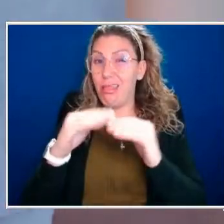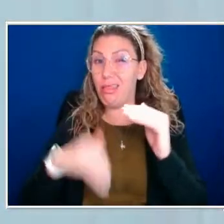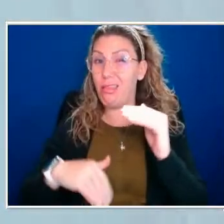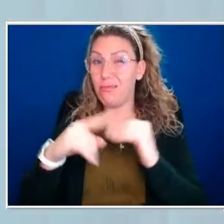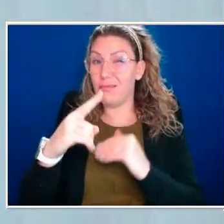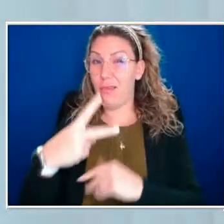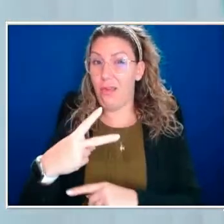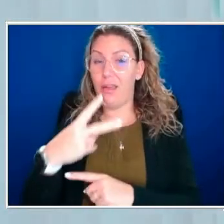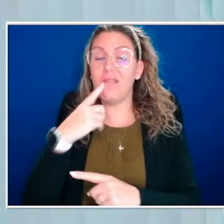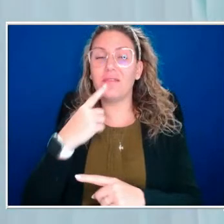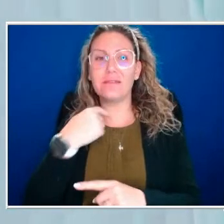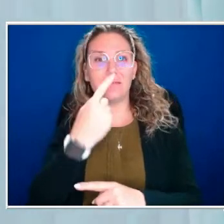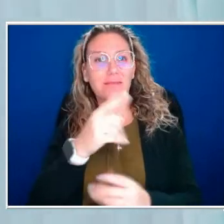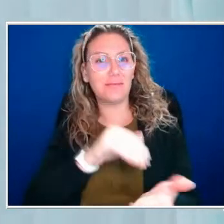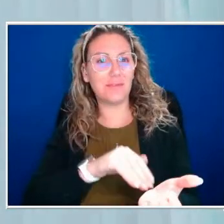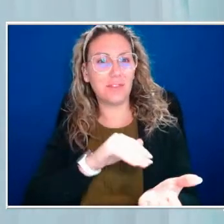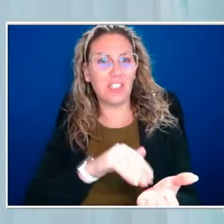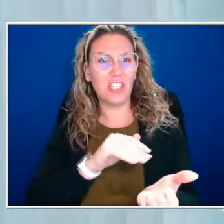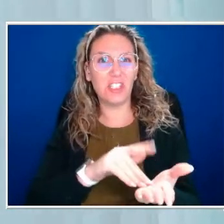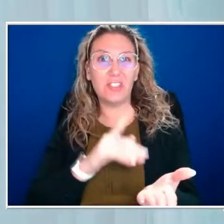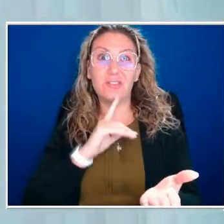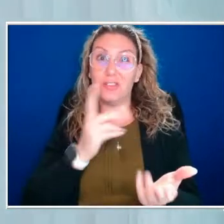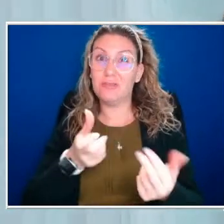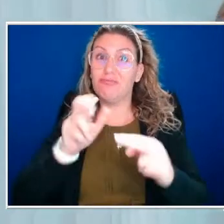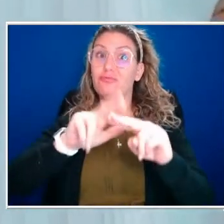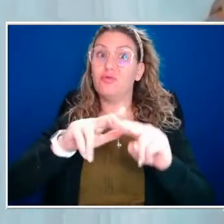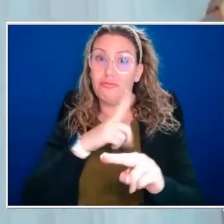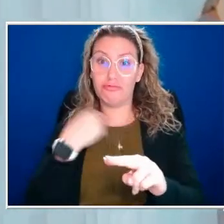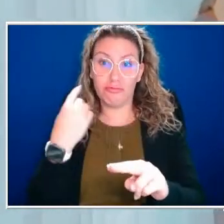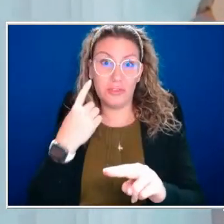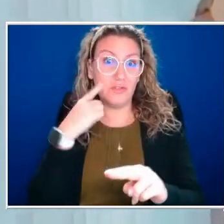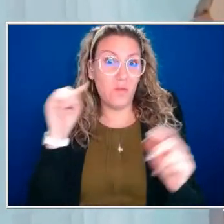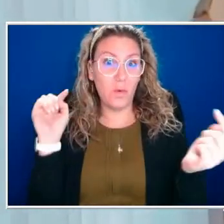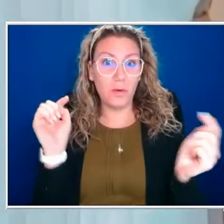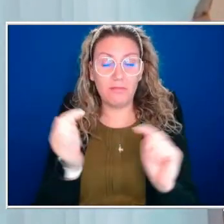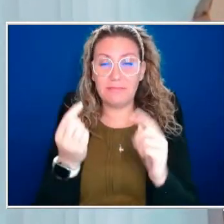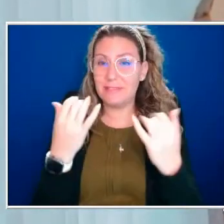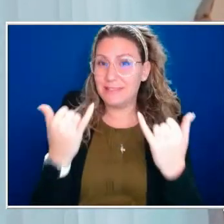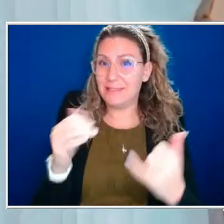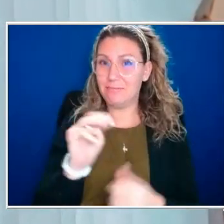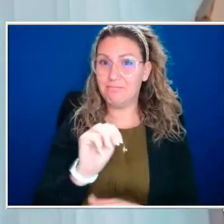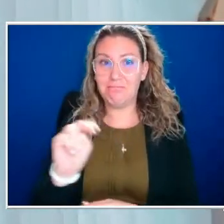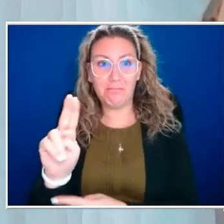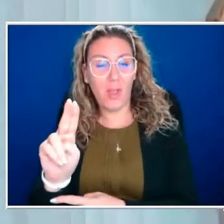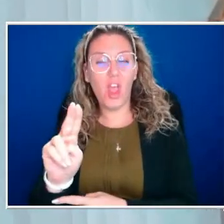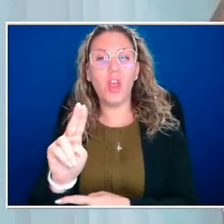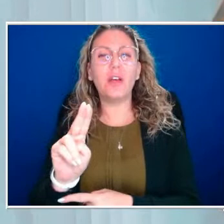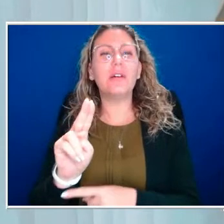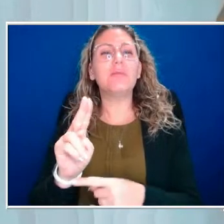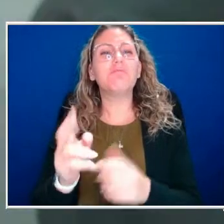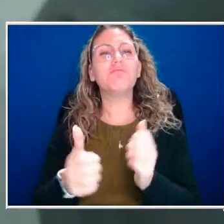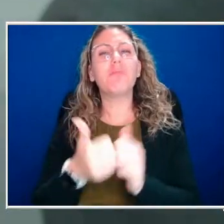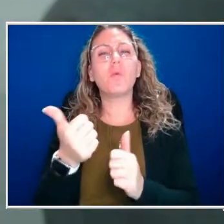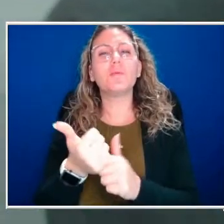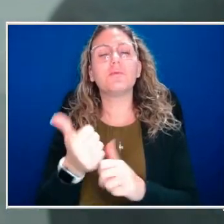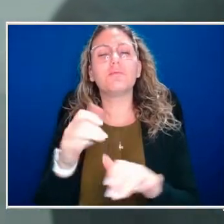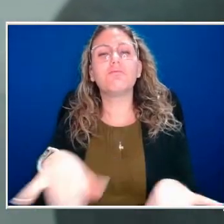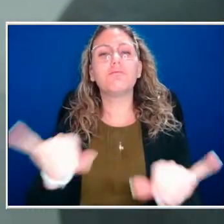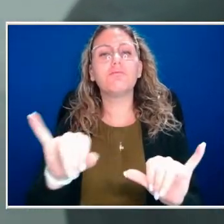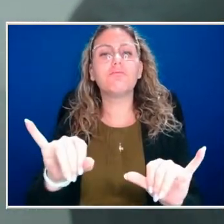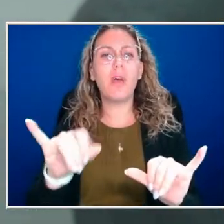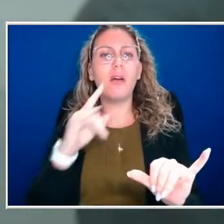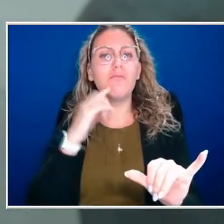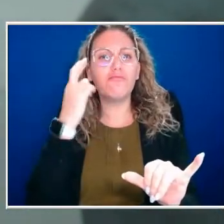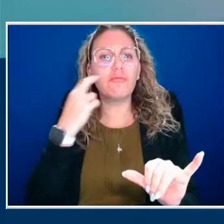serious injury. Coming up on today's Morning Medical Update, the top 3 common causes of falls and what you can do to avoid a takedown.